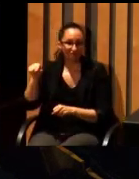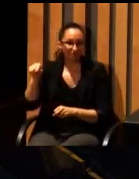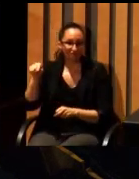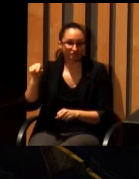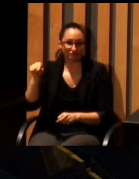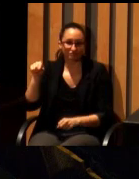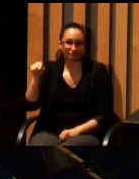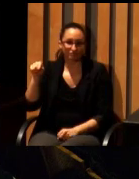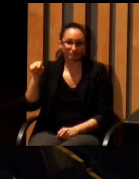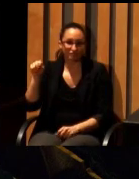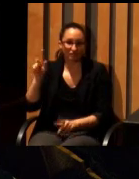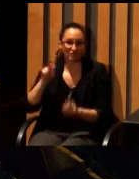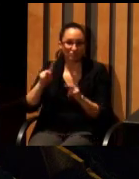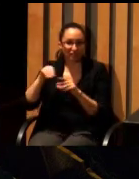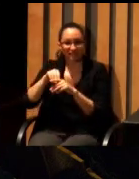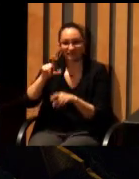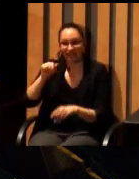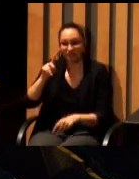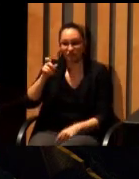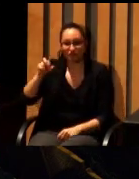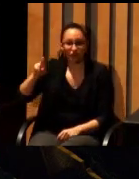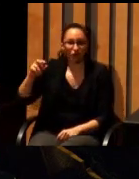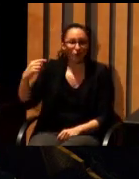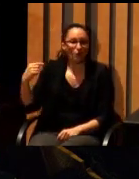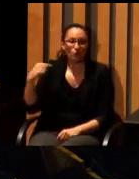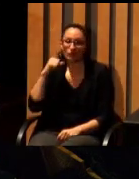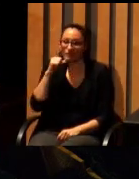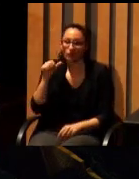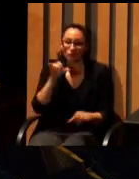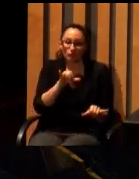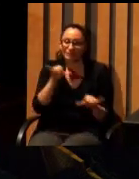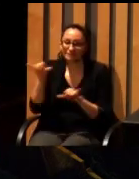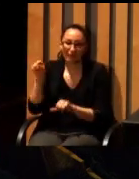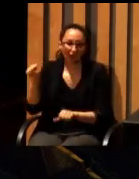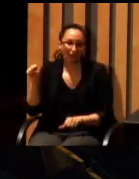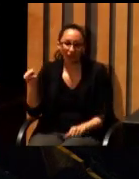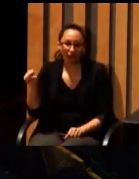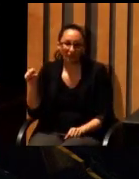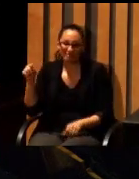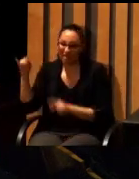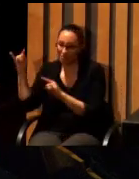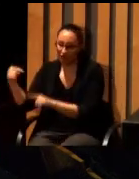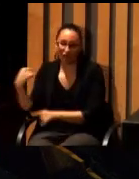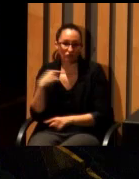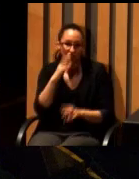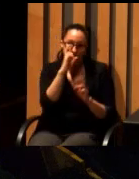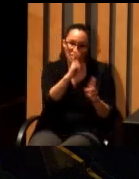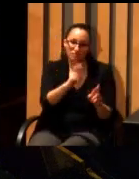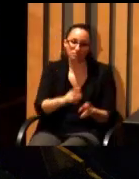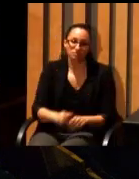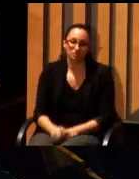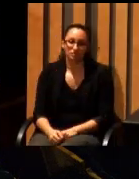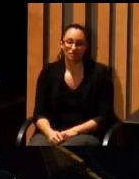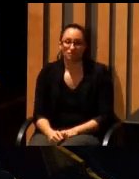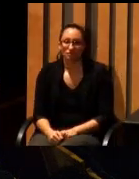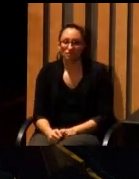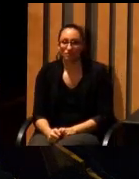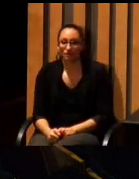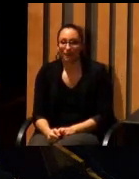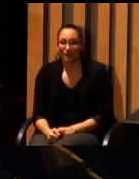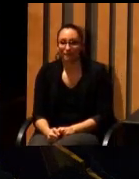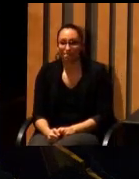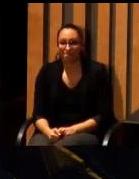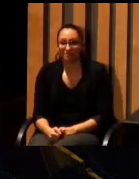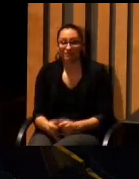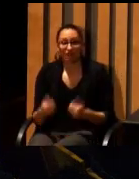in Landover do. We don't do it that way. And another thing was, I also had an incident